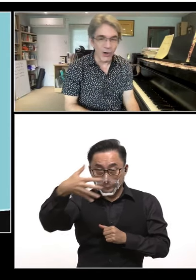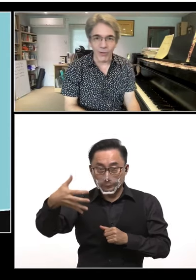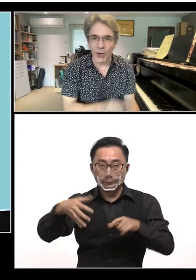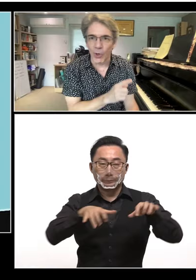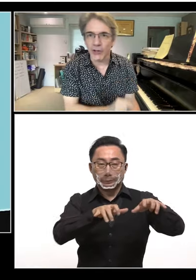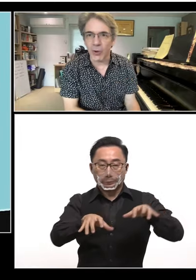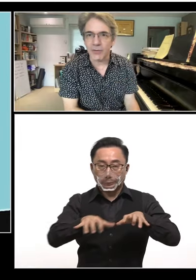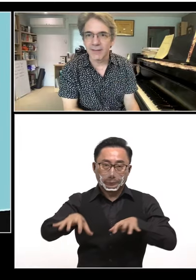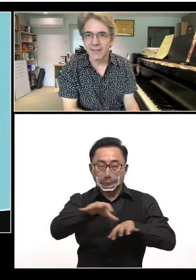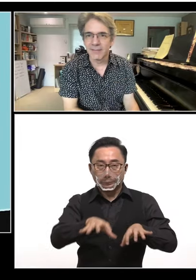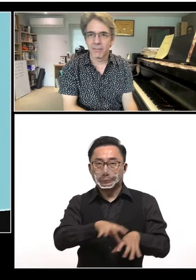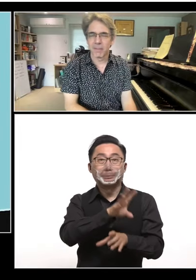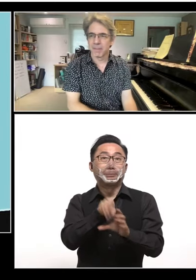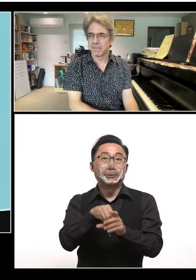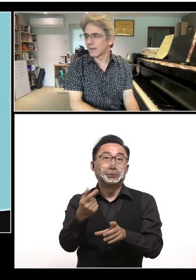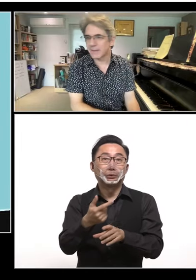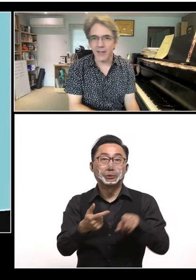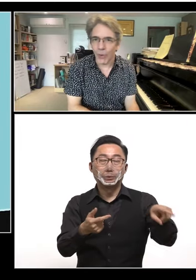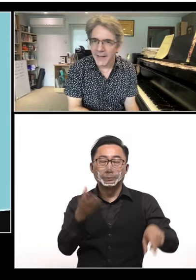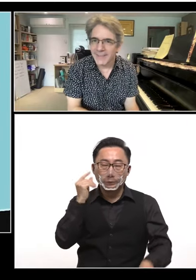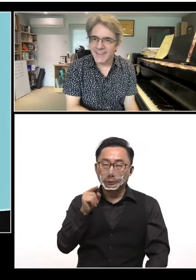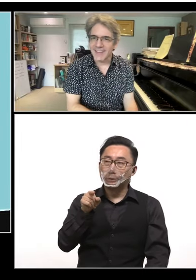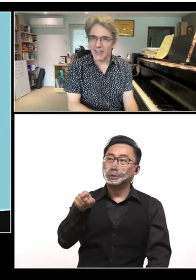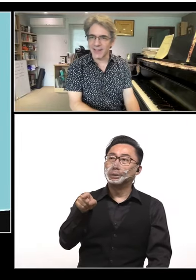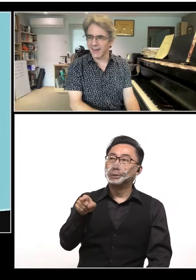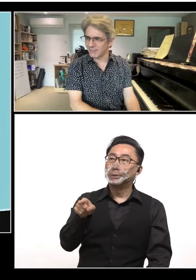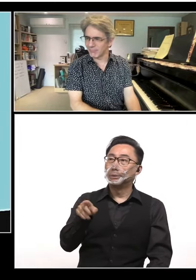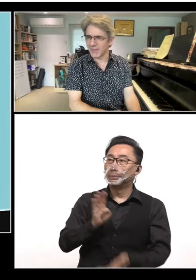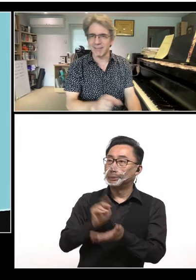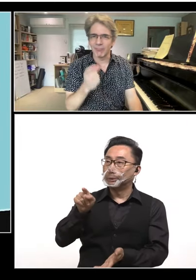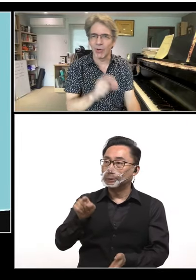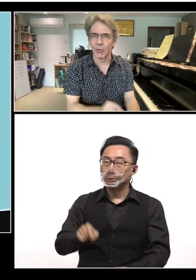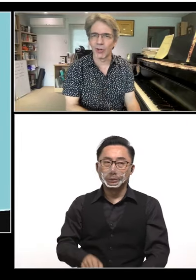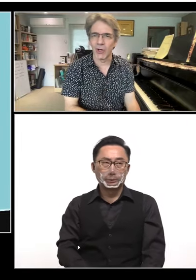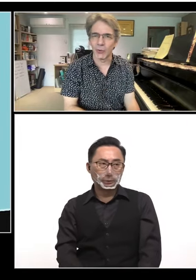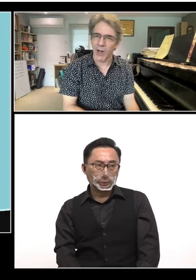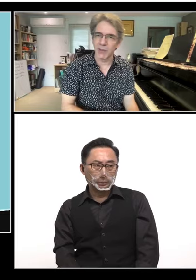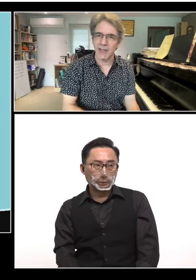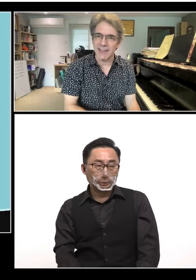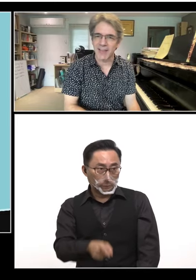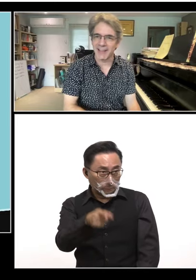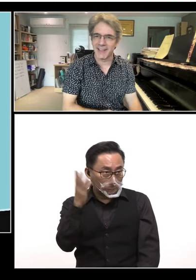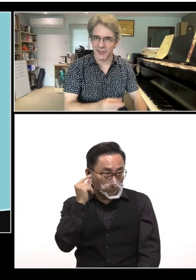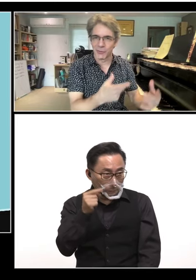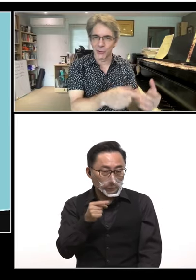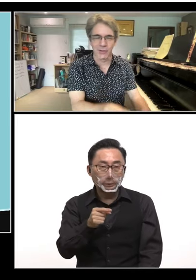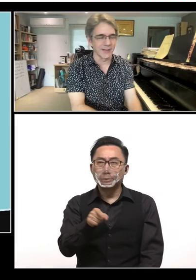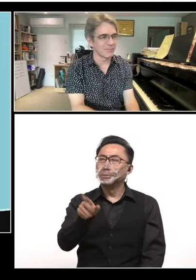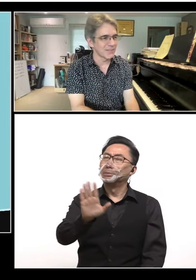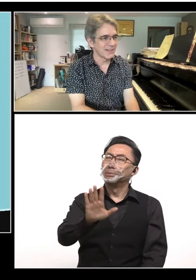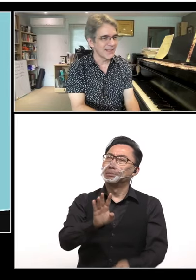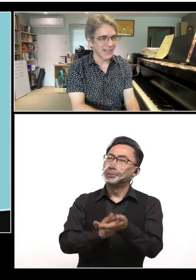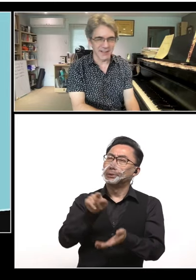said, "Oh, a wrong note." And I said, "What?" He said, "Yeah, a wrong note. Why would they leave that in a